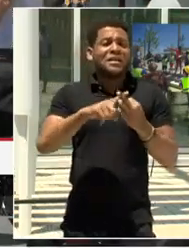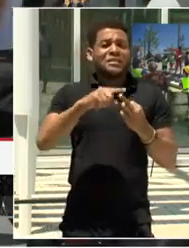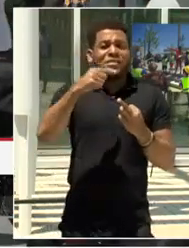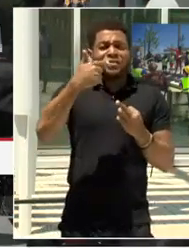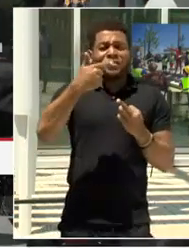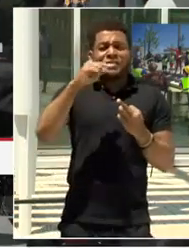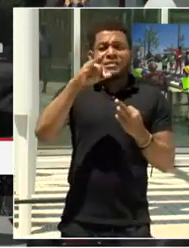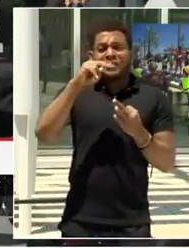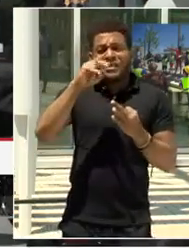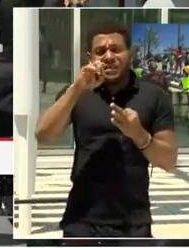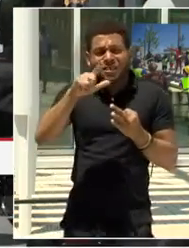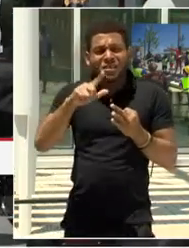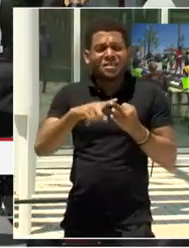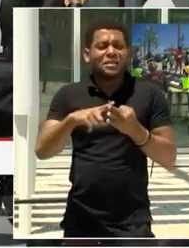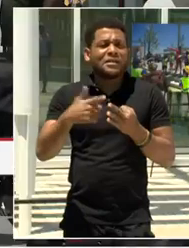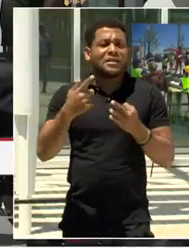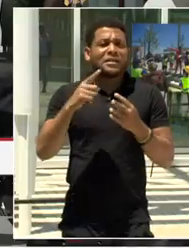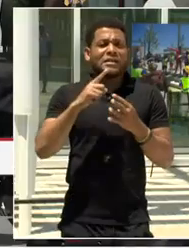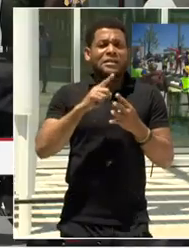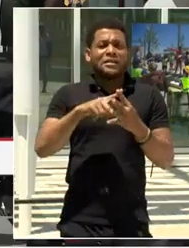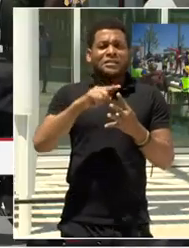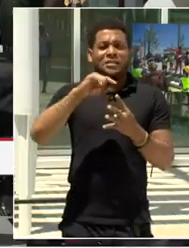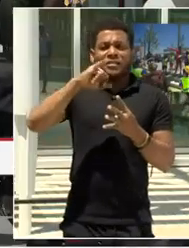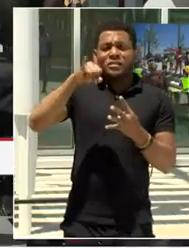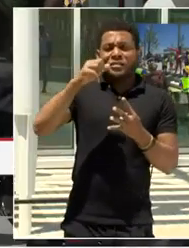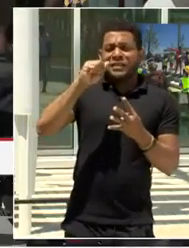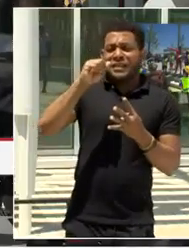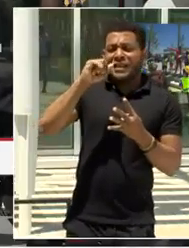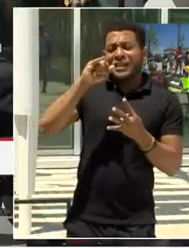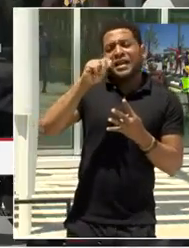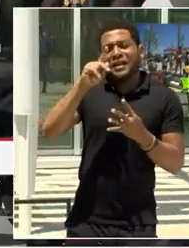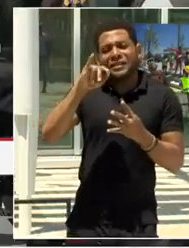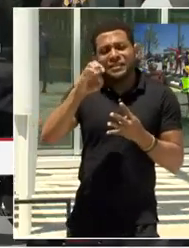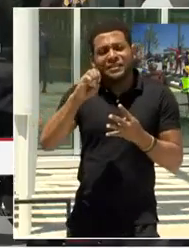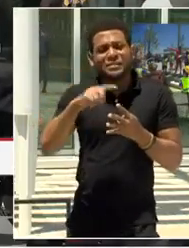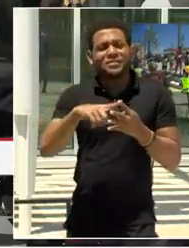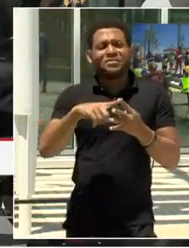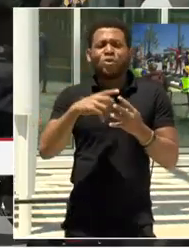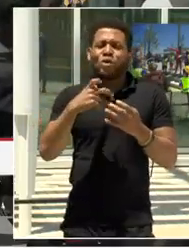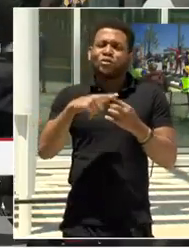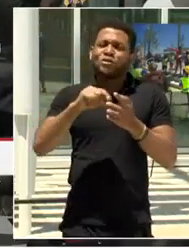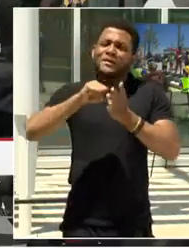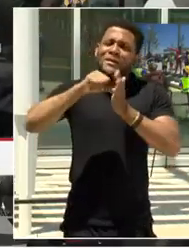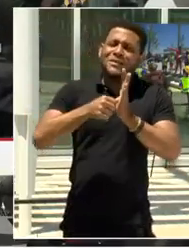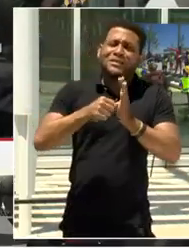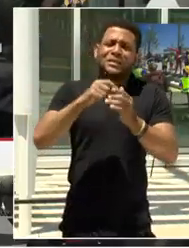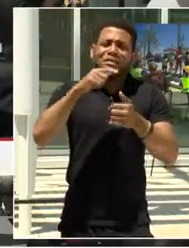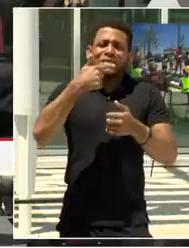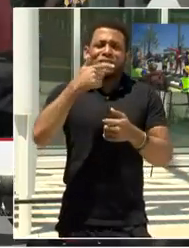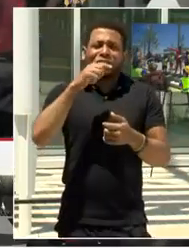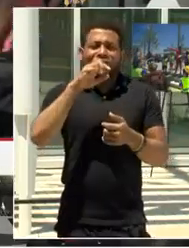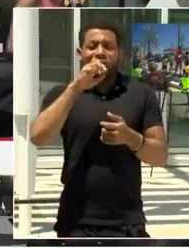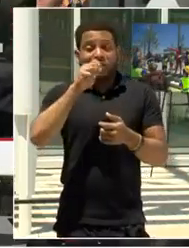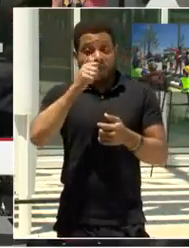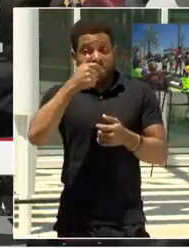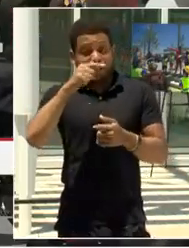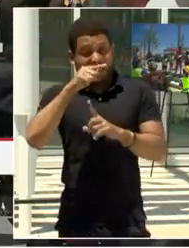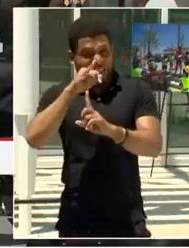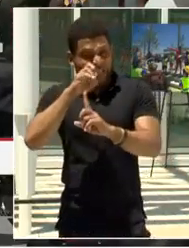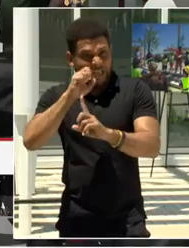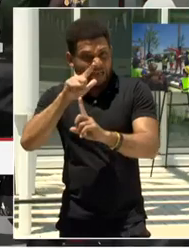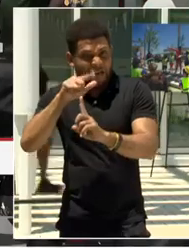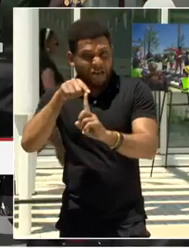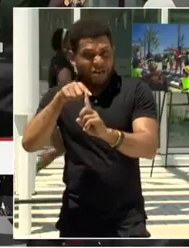just want to call out Gilles for a minute. Gilles, where are you? Can you please raise your hand? There he is. Because if you have been involved in this project